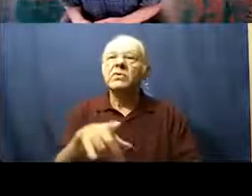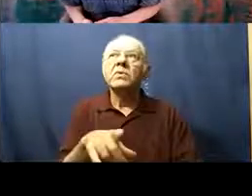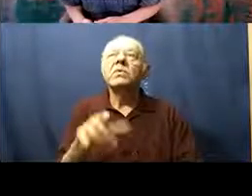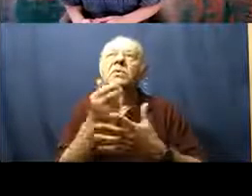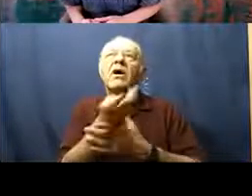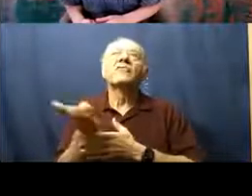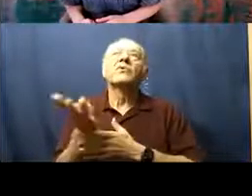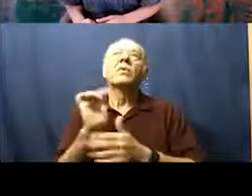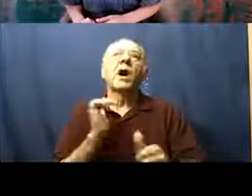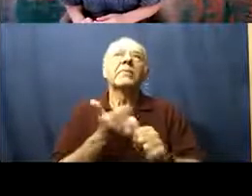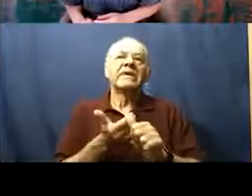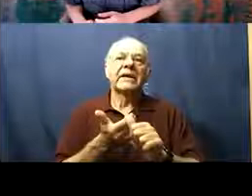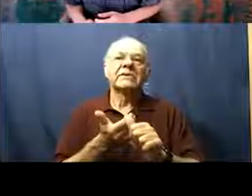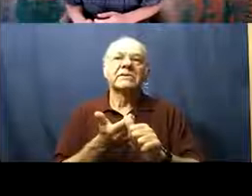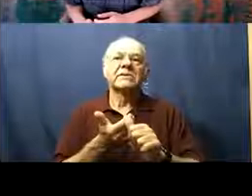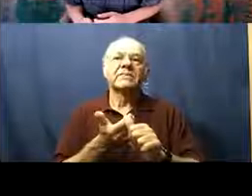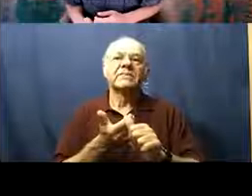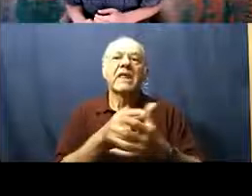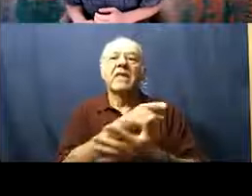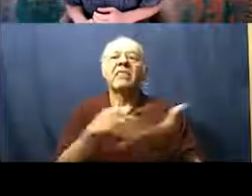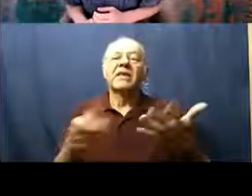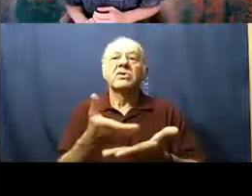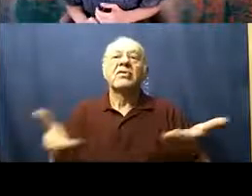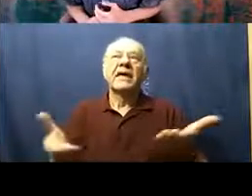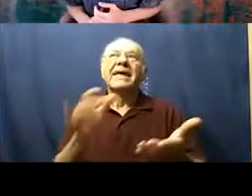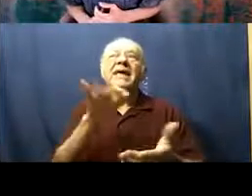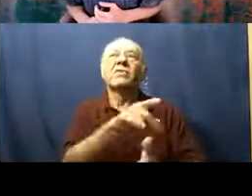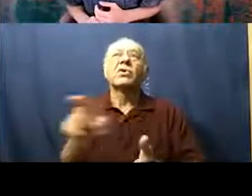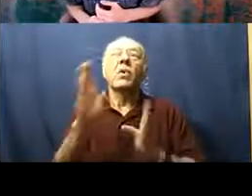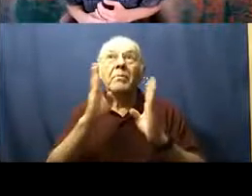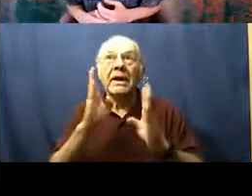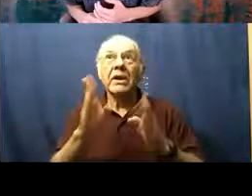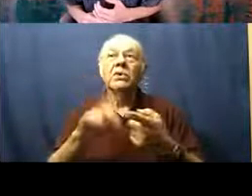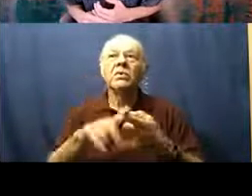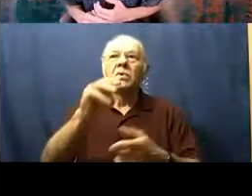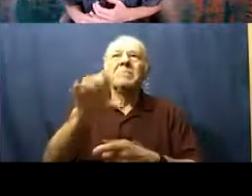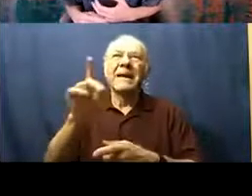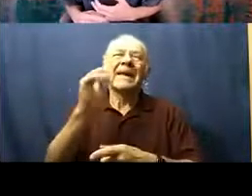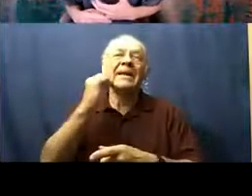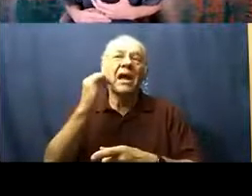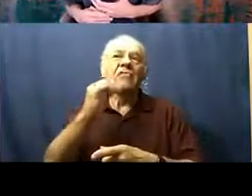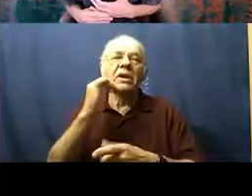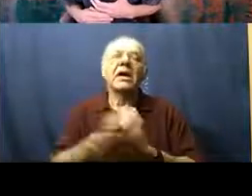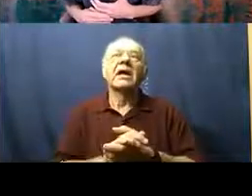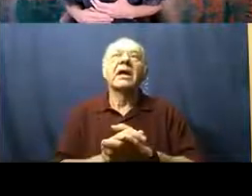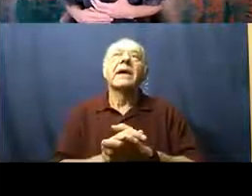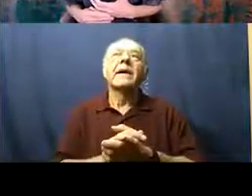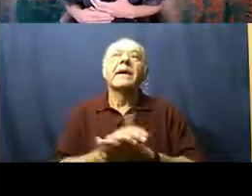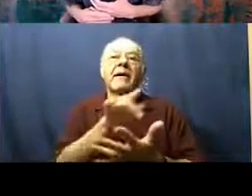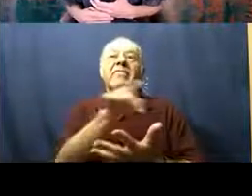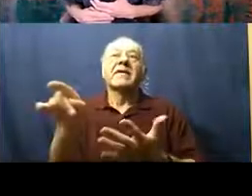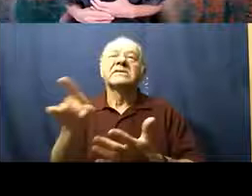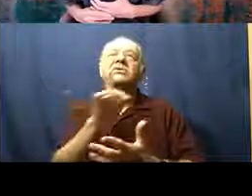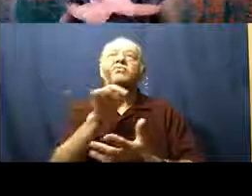of updates. These are things where if you're paying attention to Medicaid every day, this stuff is